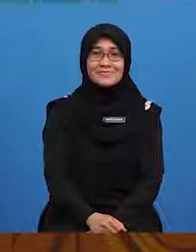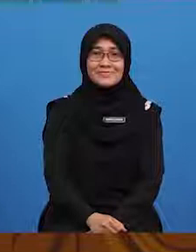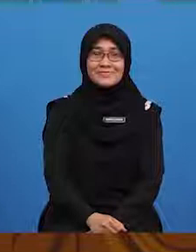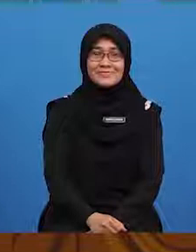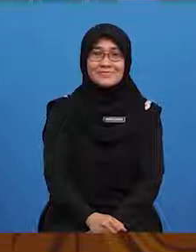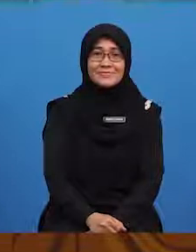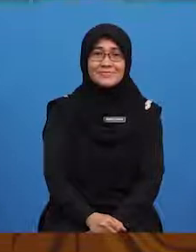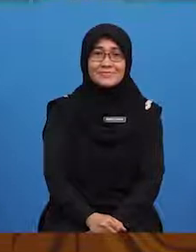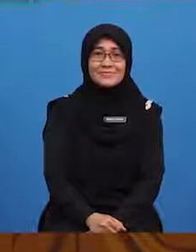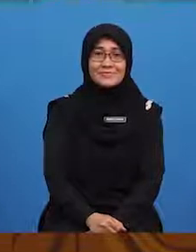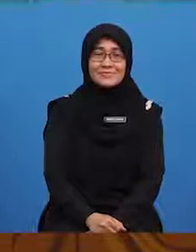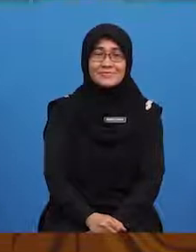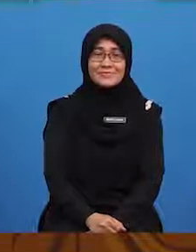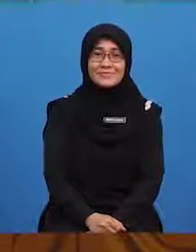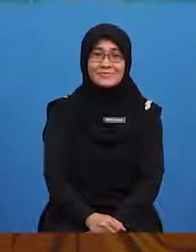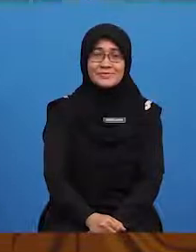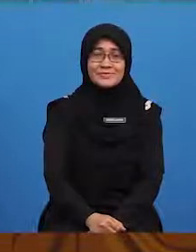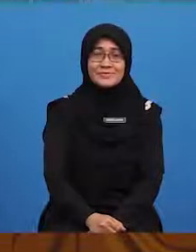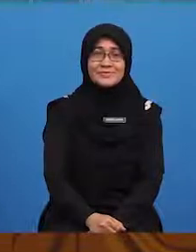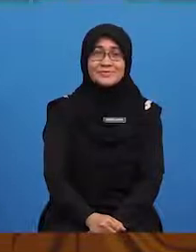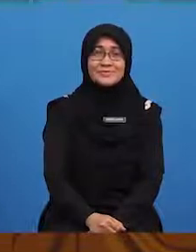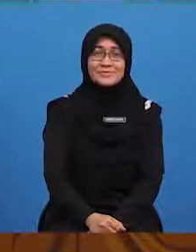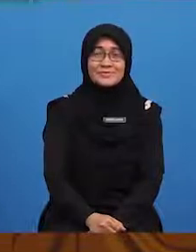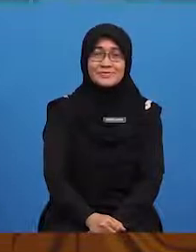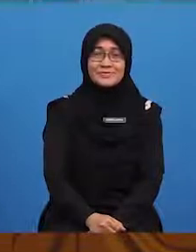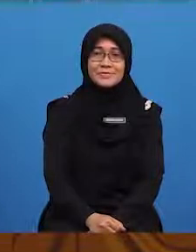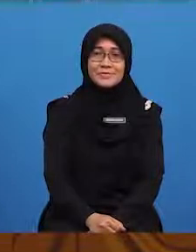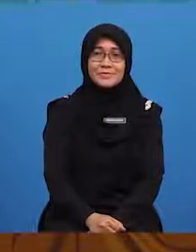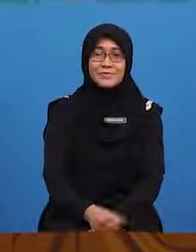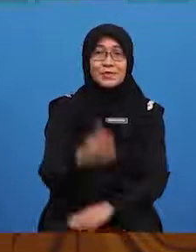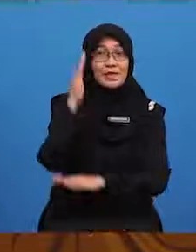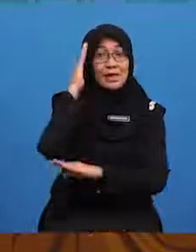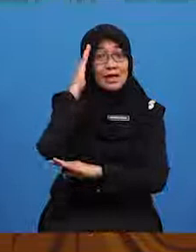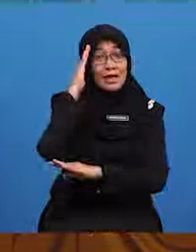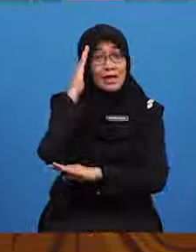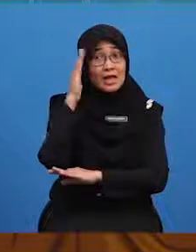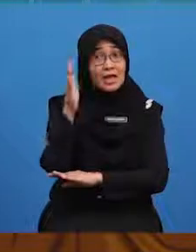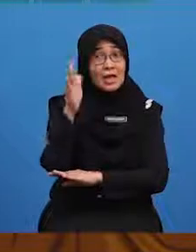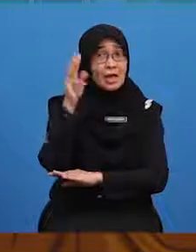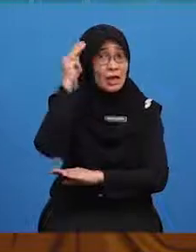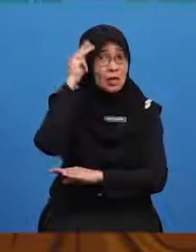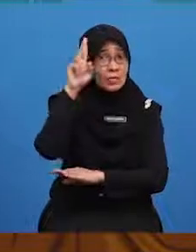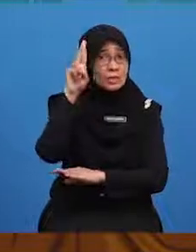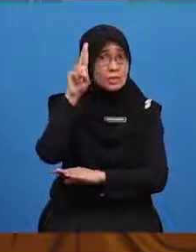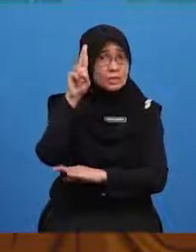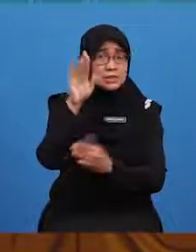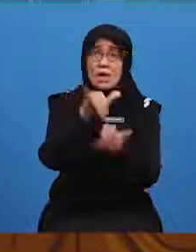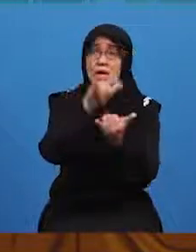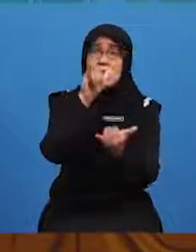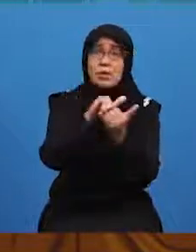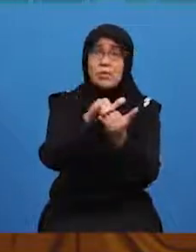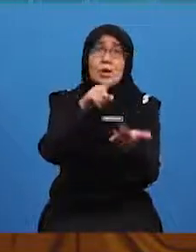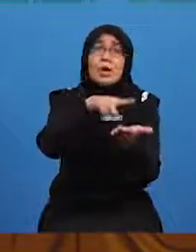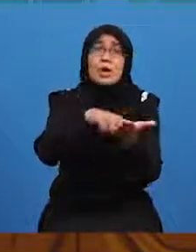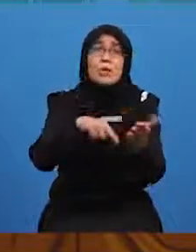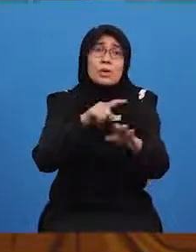No response from Mr. Hippo? Let's do it one more time. 1, 2,